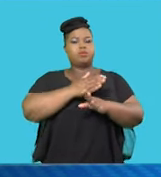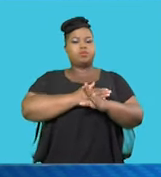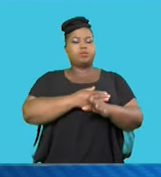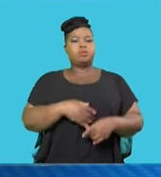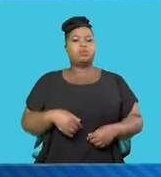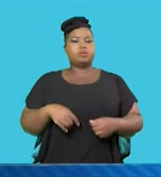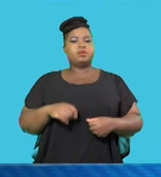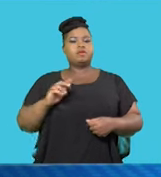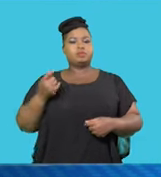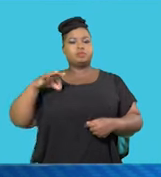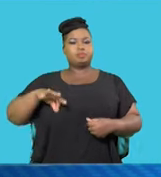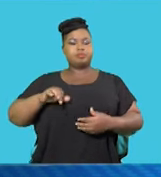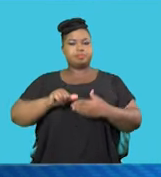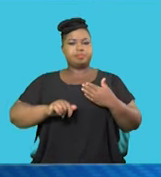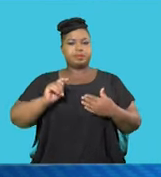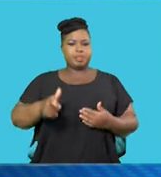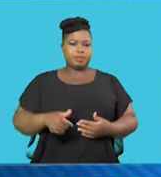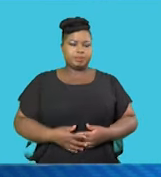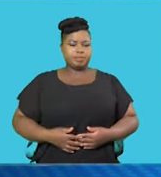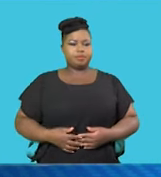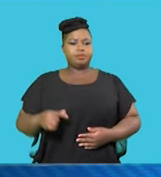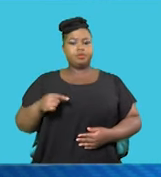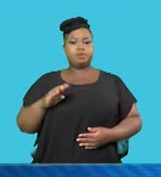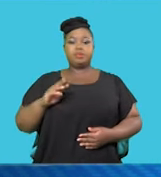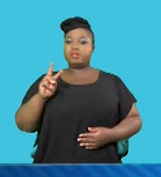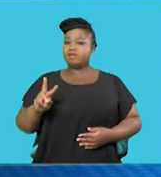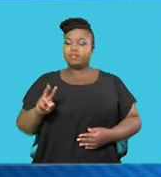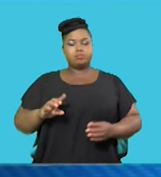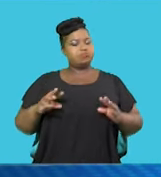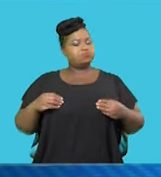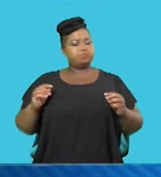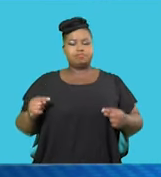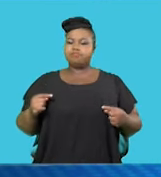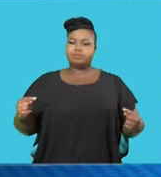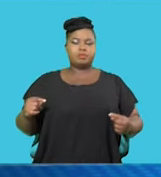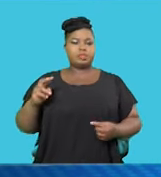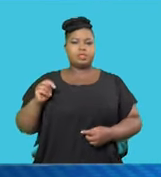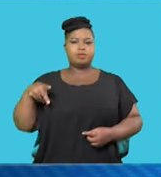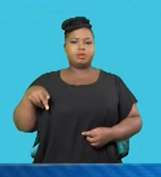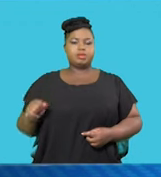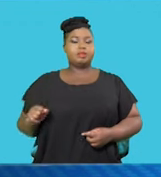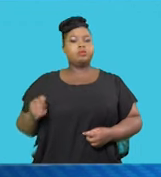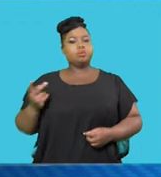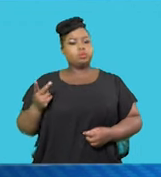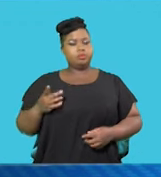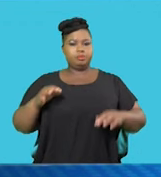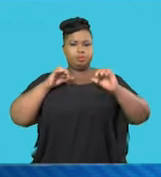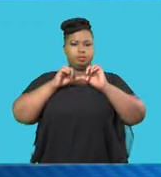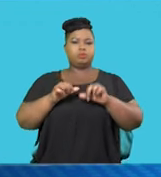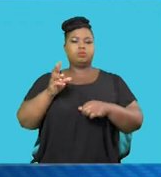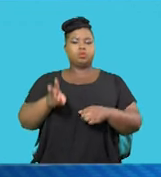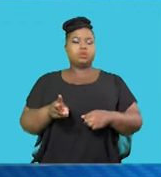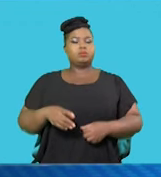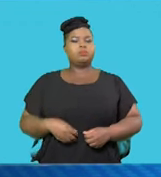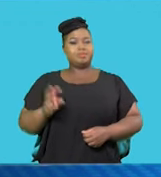every successive month. Gender-based violence will never be tolerated by the NPA, and we will continue with